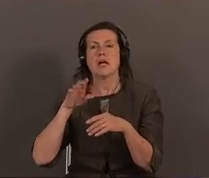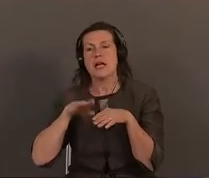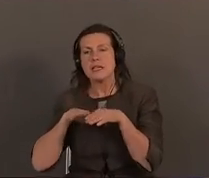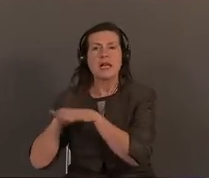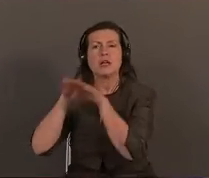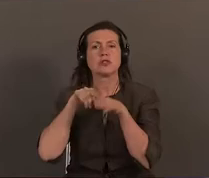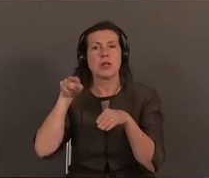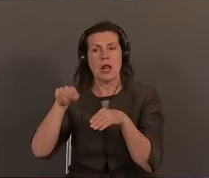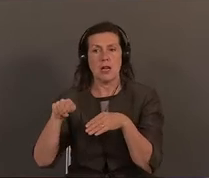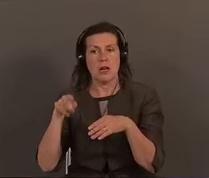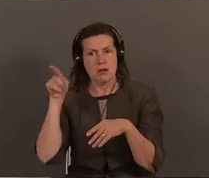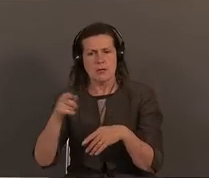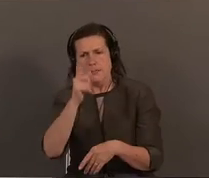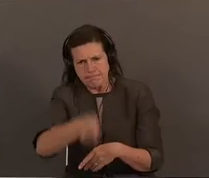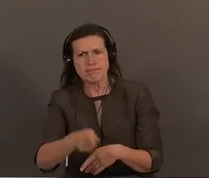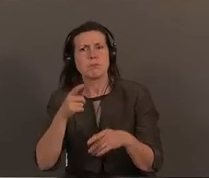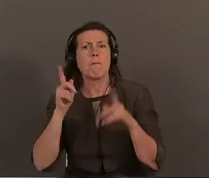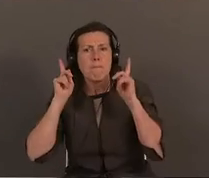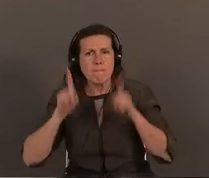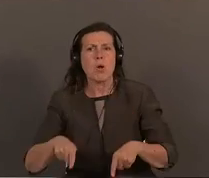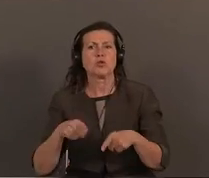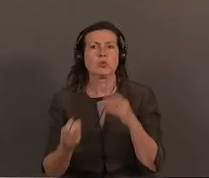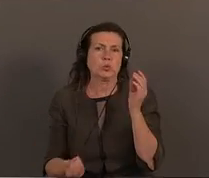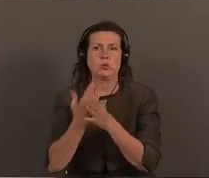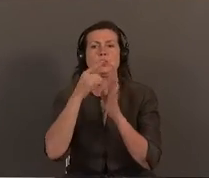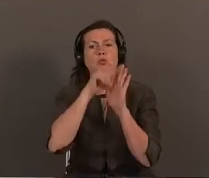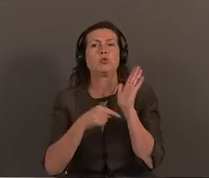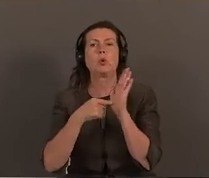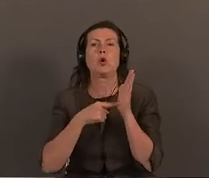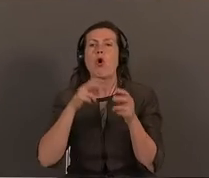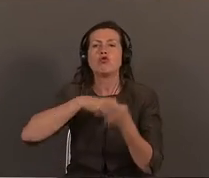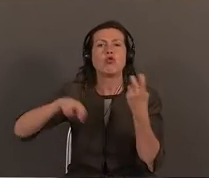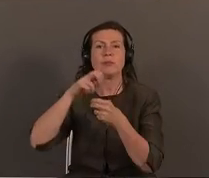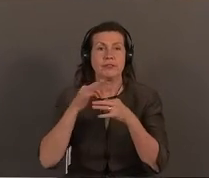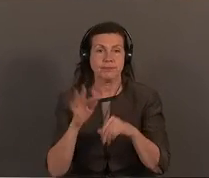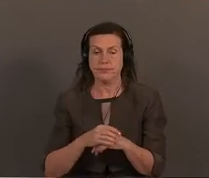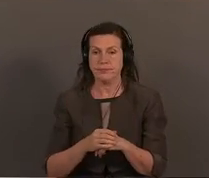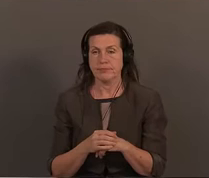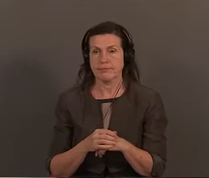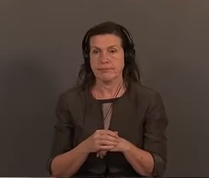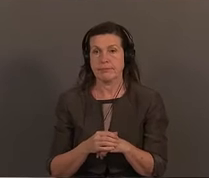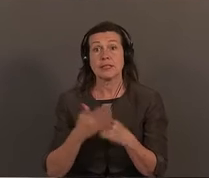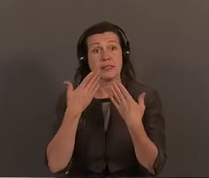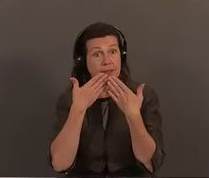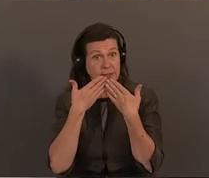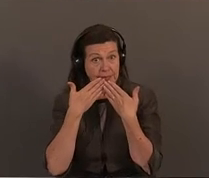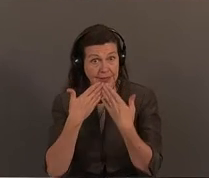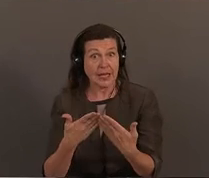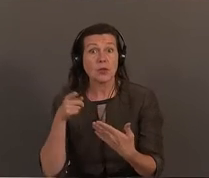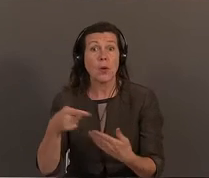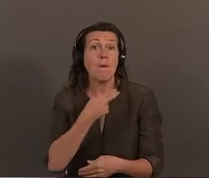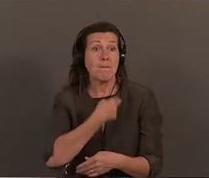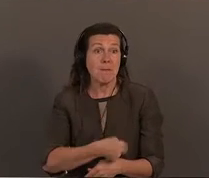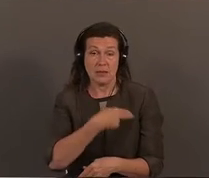rules? Yeah, first of all, thank you very much to the Maltese Presidency and to the European Commission for the